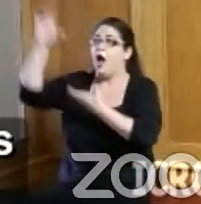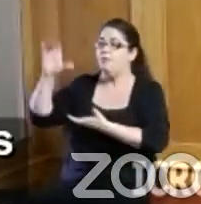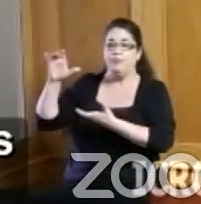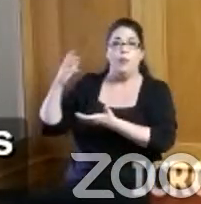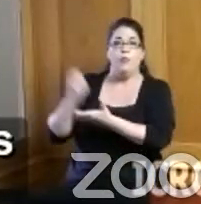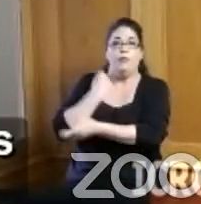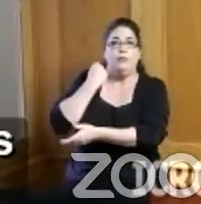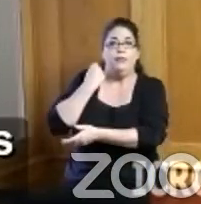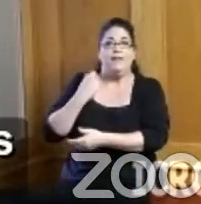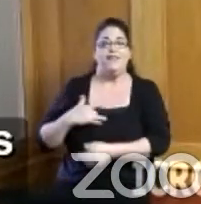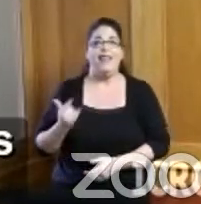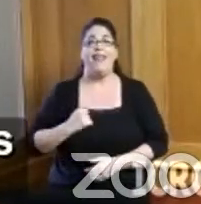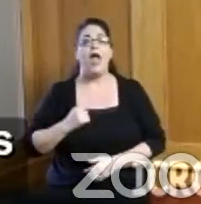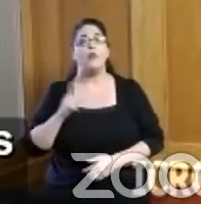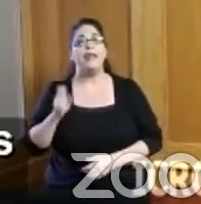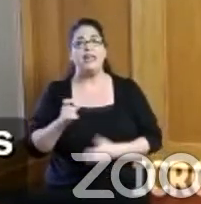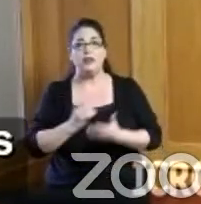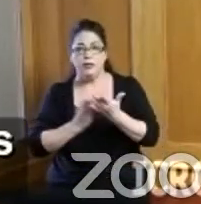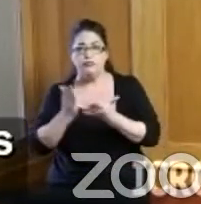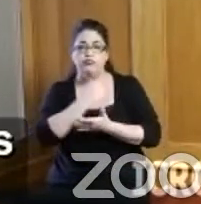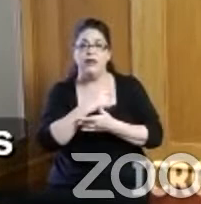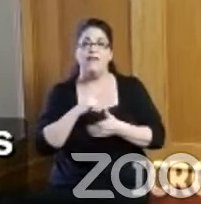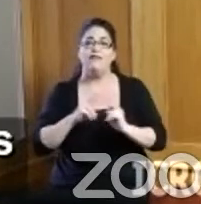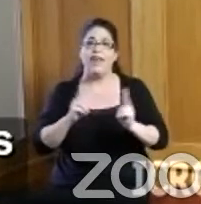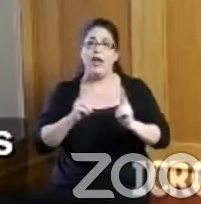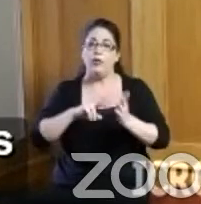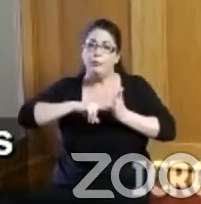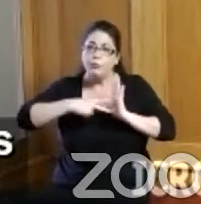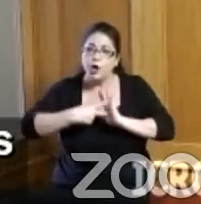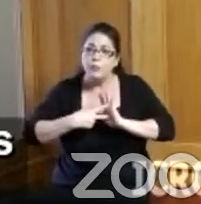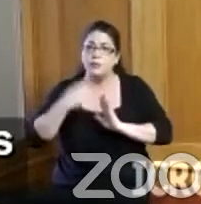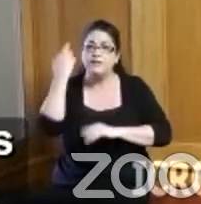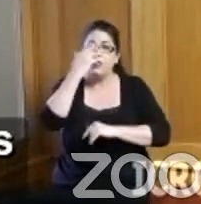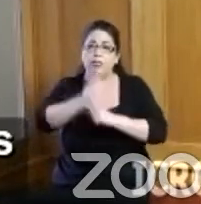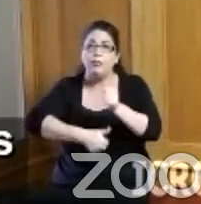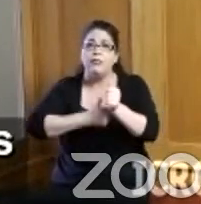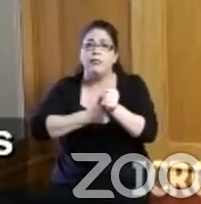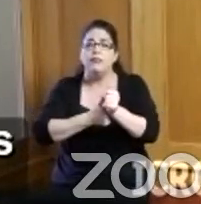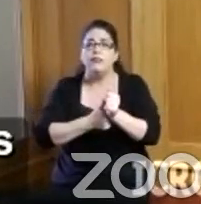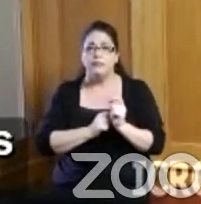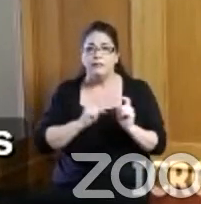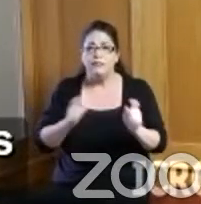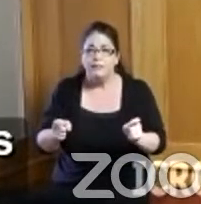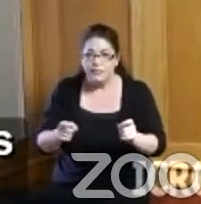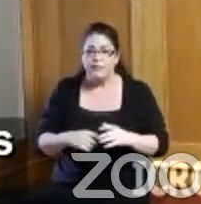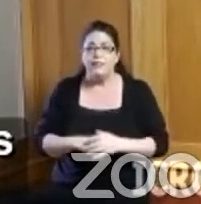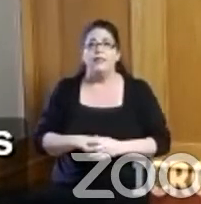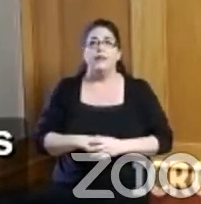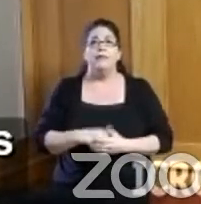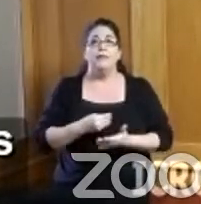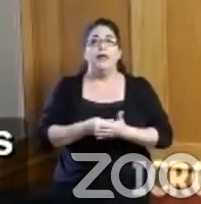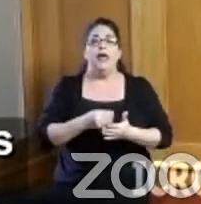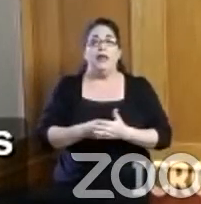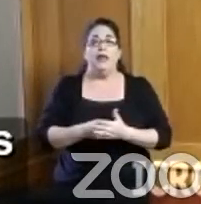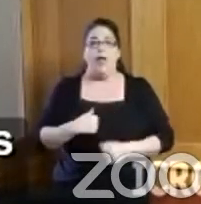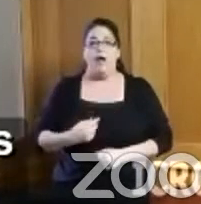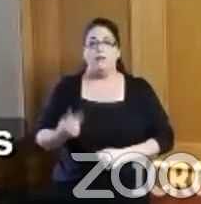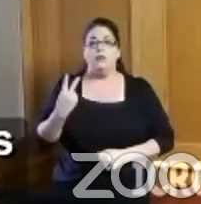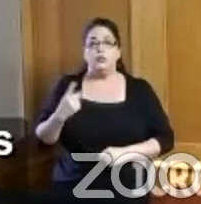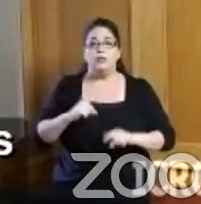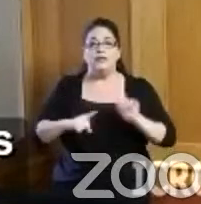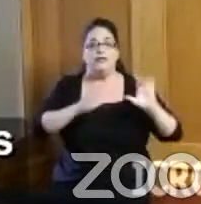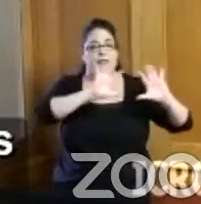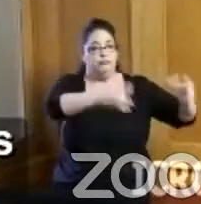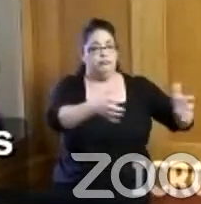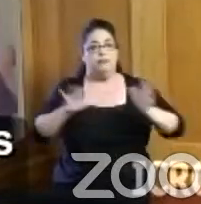need to be transparent and very deliberative about how we spend these dollars. And so without belaboring the point, we've got really two different buckets.